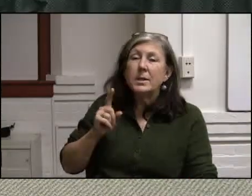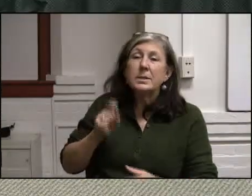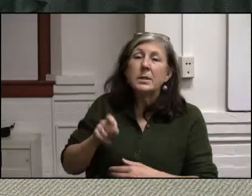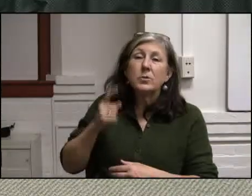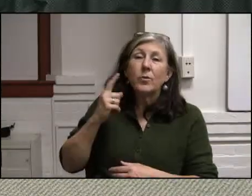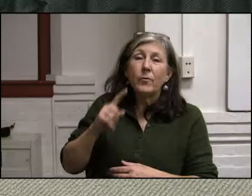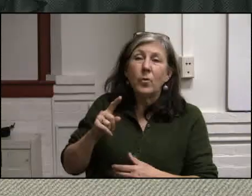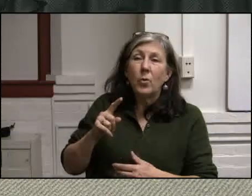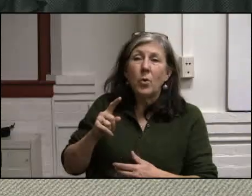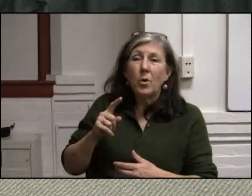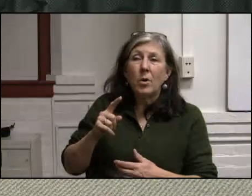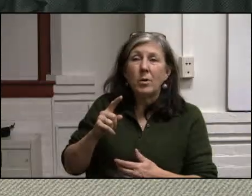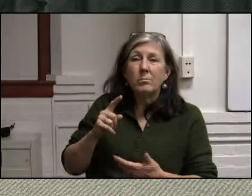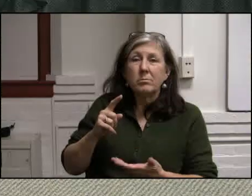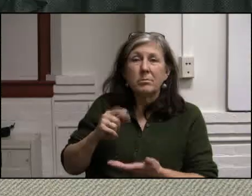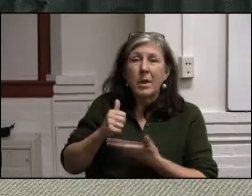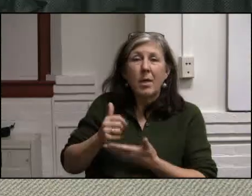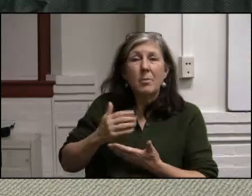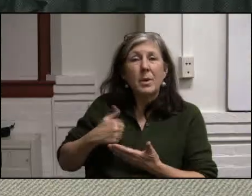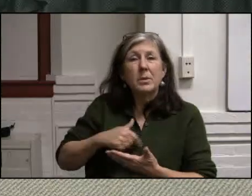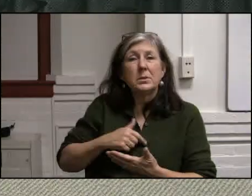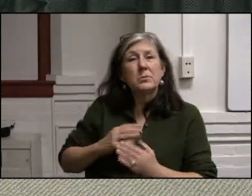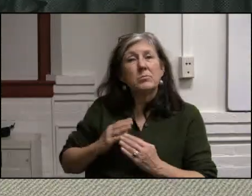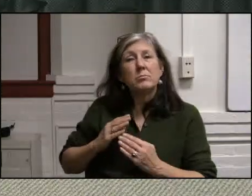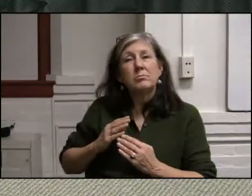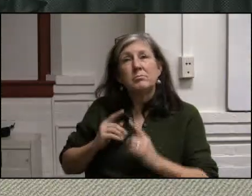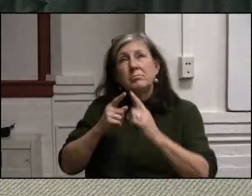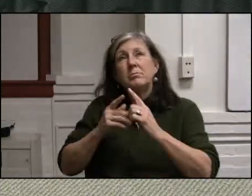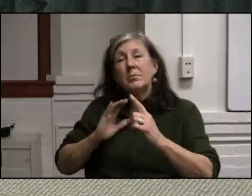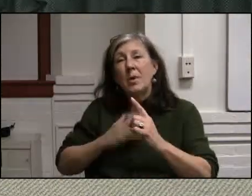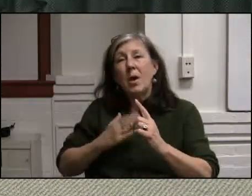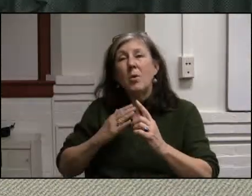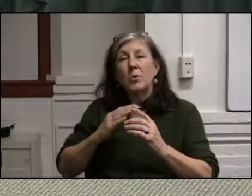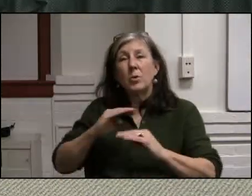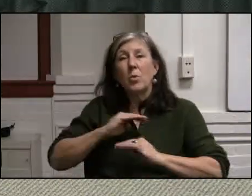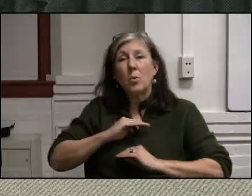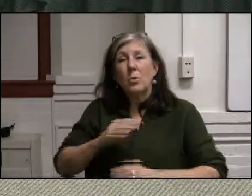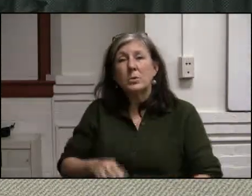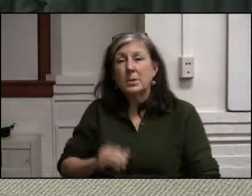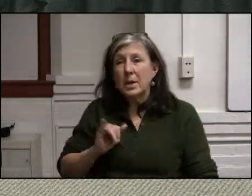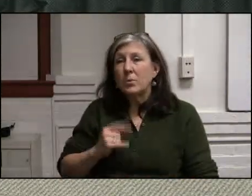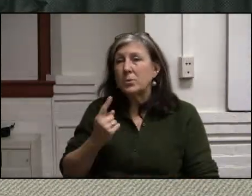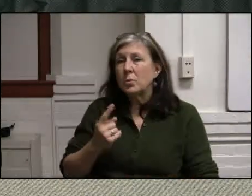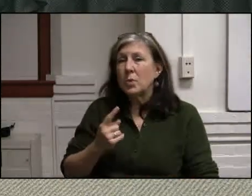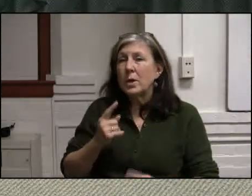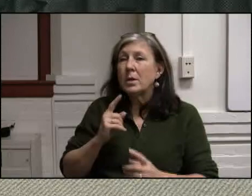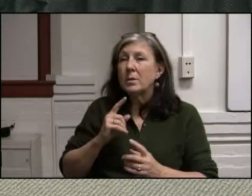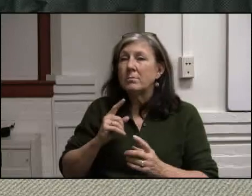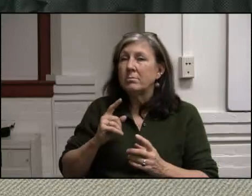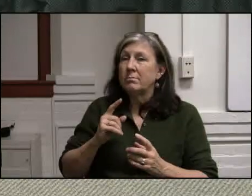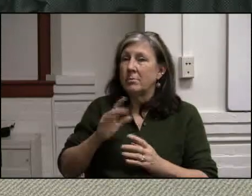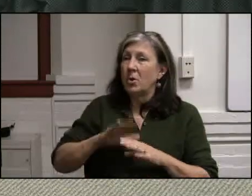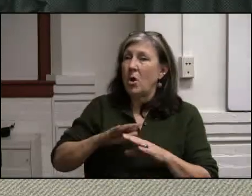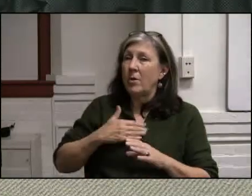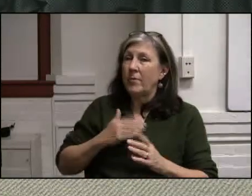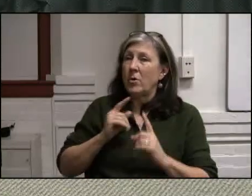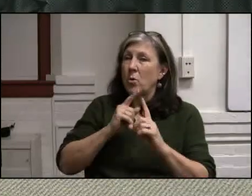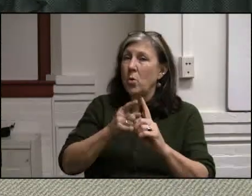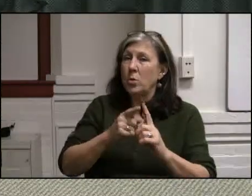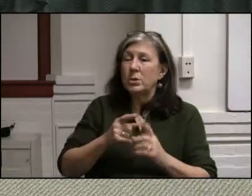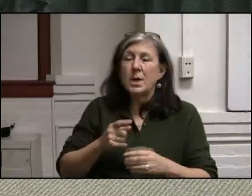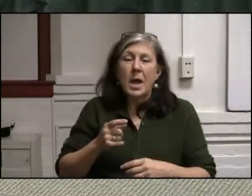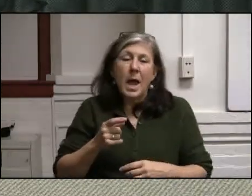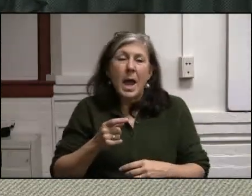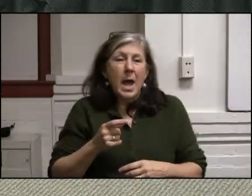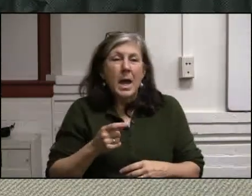of our goals, because that was an item on our goals. Okay. I guess just in the budget